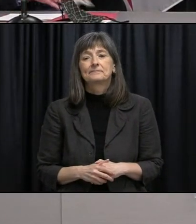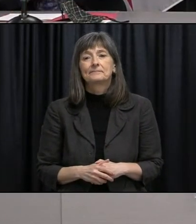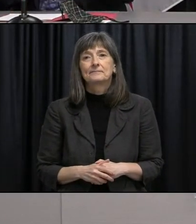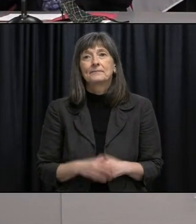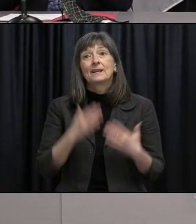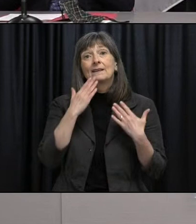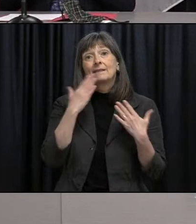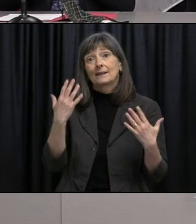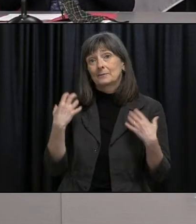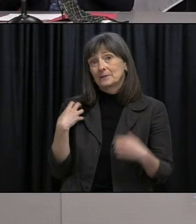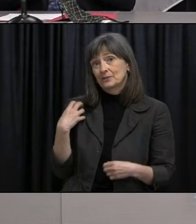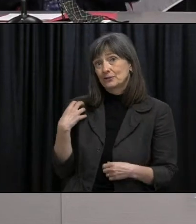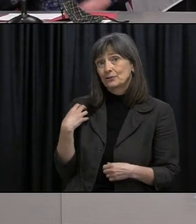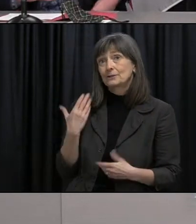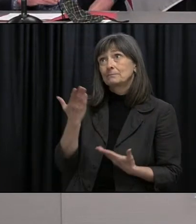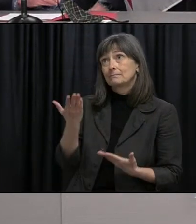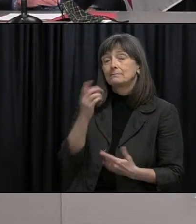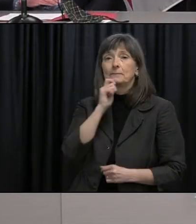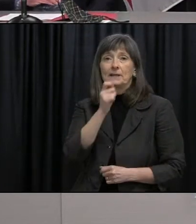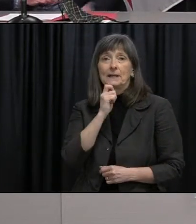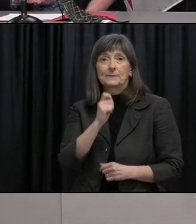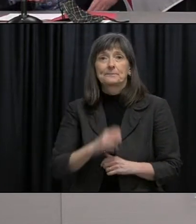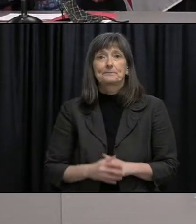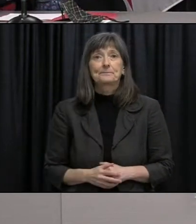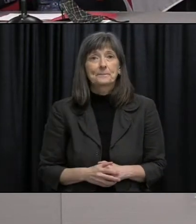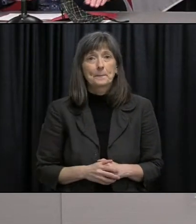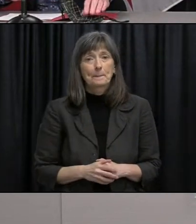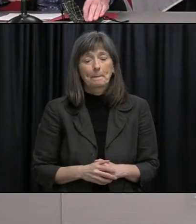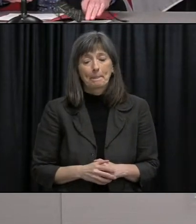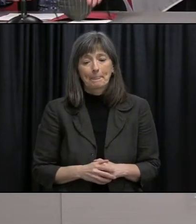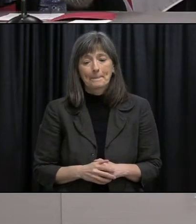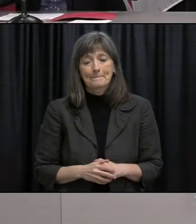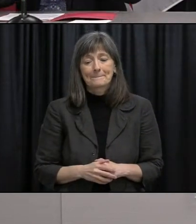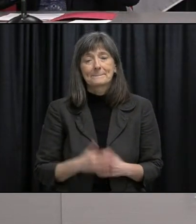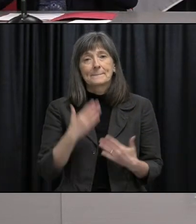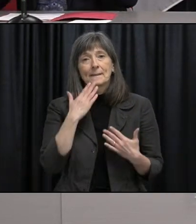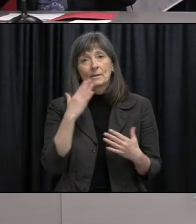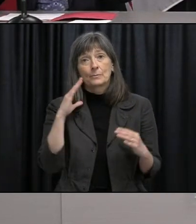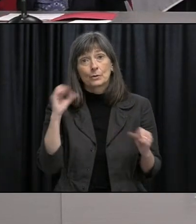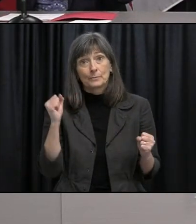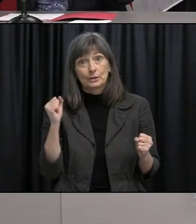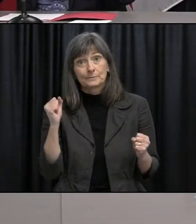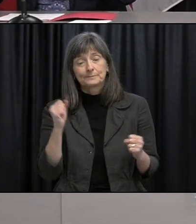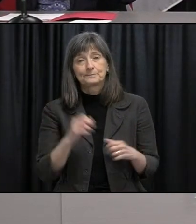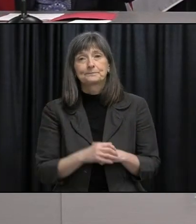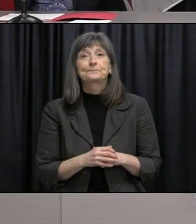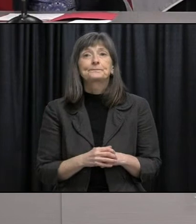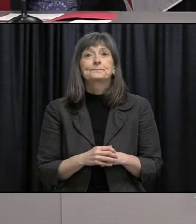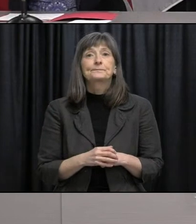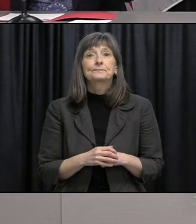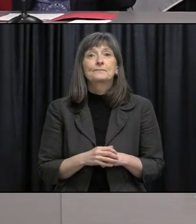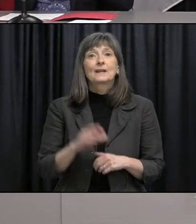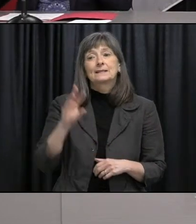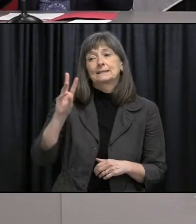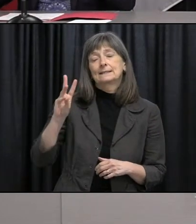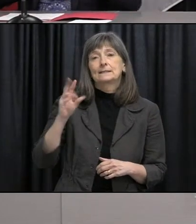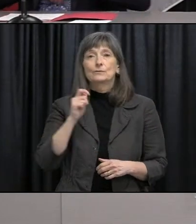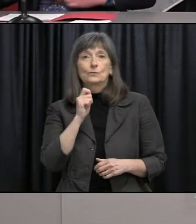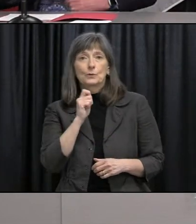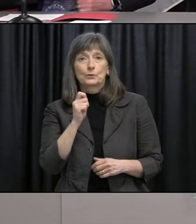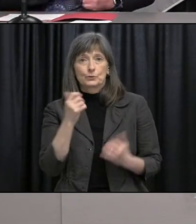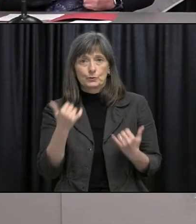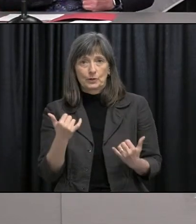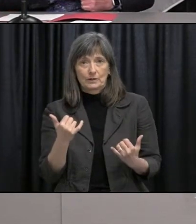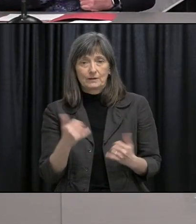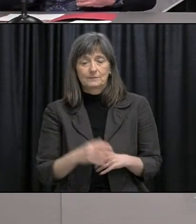Well, thank you, Minister. I'll now invite questions from the media. Thank you, Premier. For the benefit of our speakers, there are 6 reporters registered